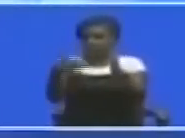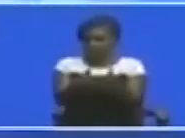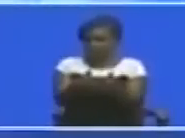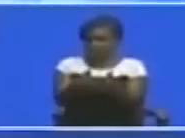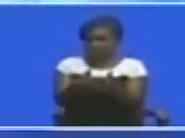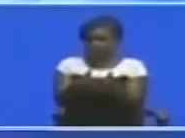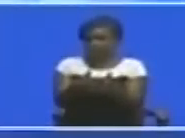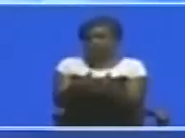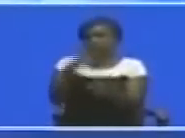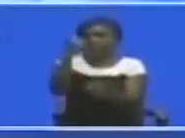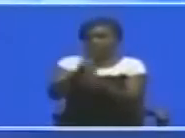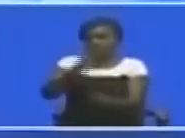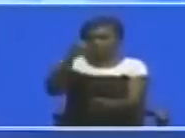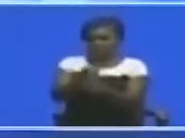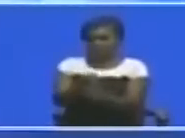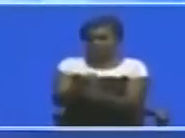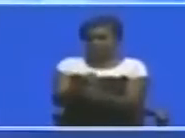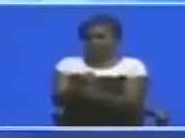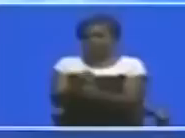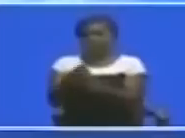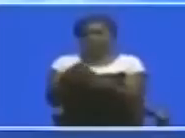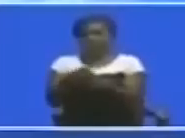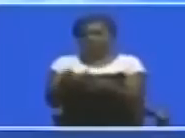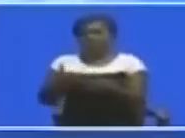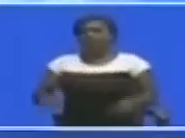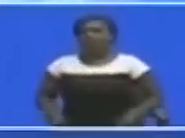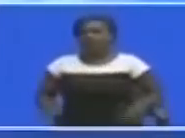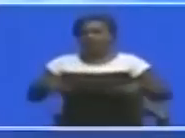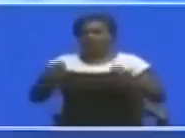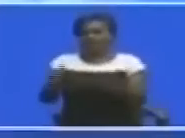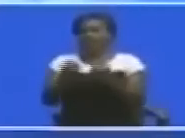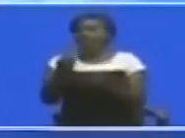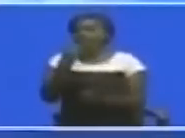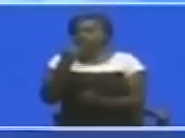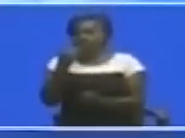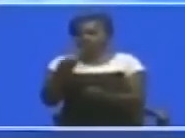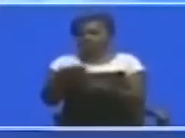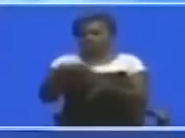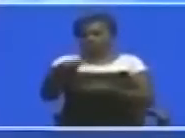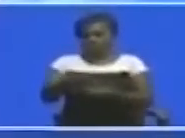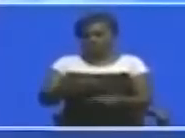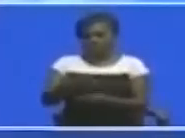essential humanitarian operations except life-saving programs such as food distribution and health.